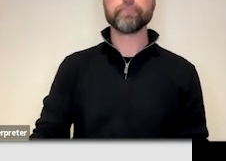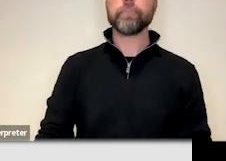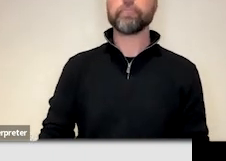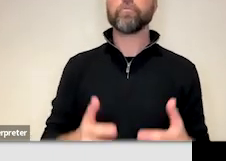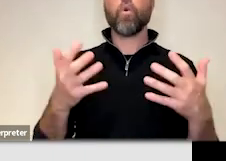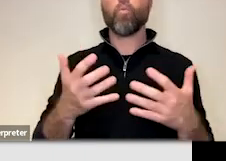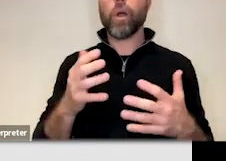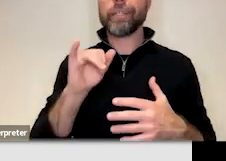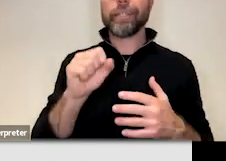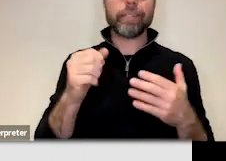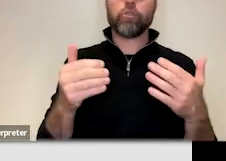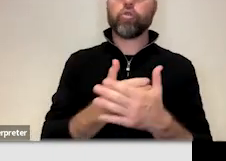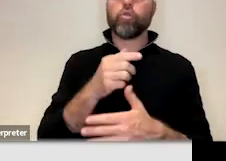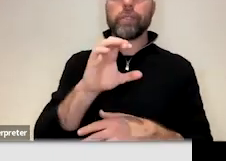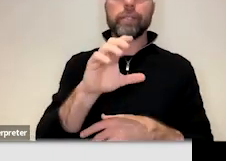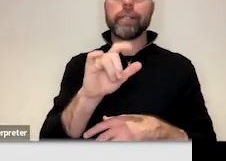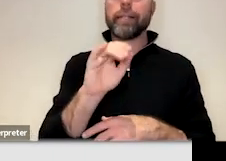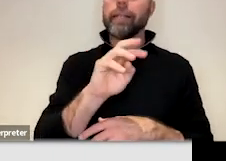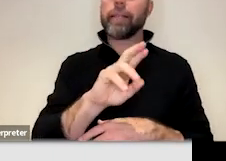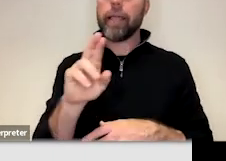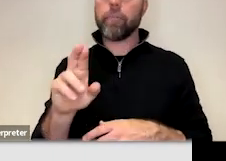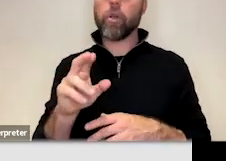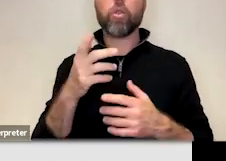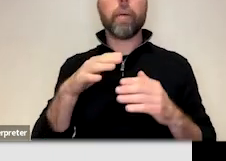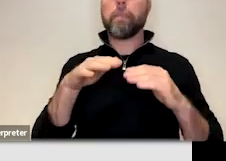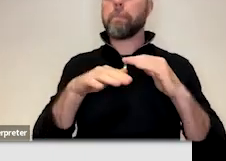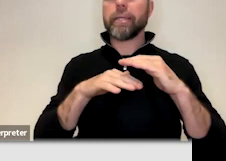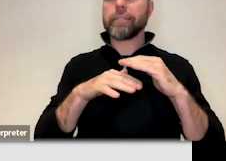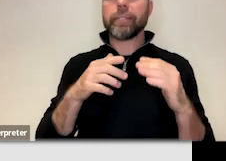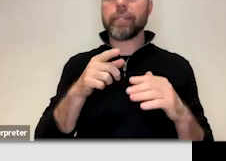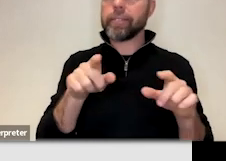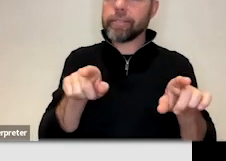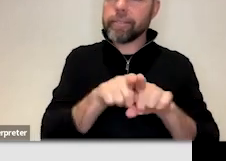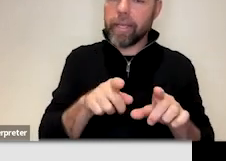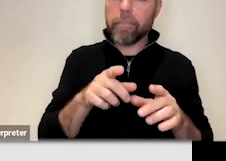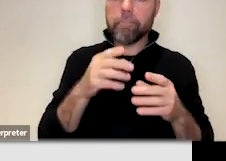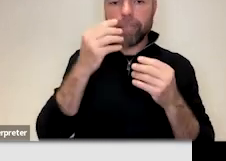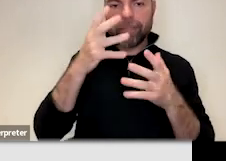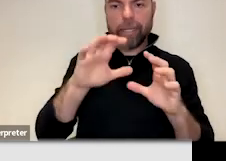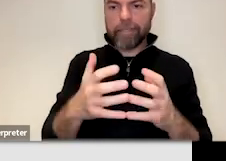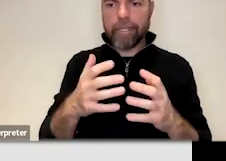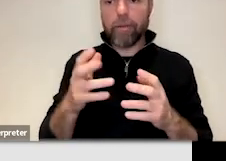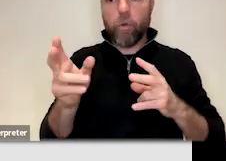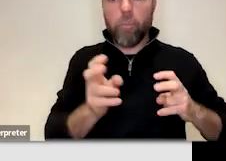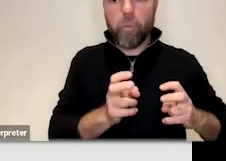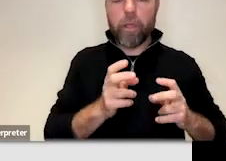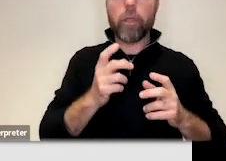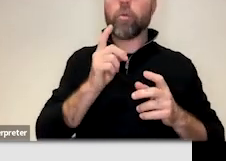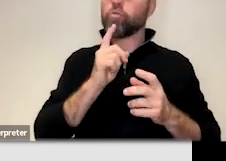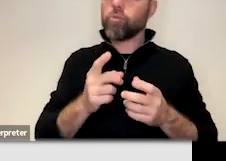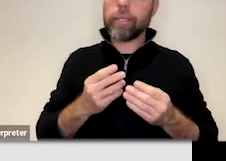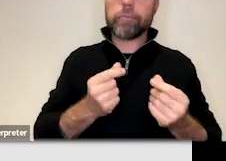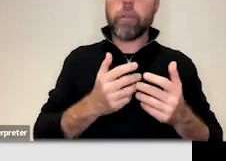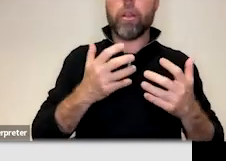So what is new in ClimRR? The basics of ClimRR are the same. It's the same data set that we're pulling from, but we've really spent a lot